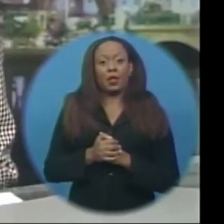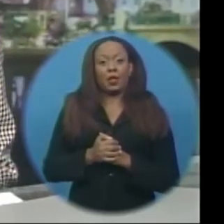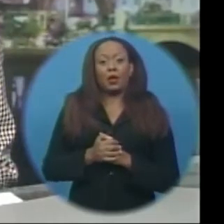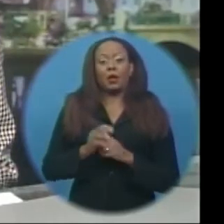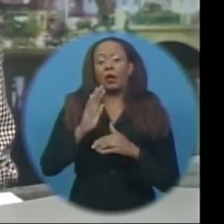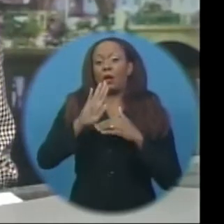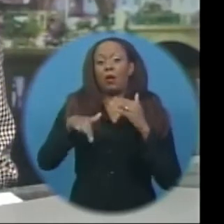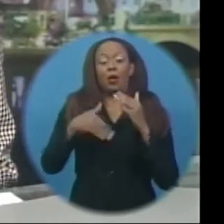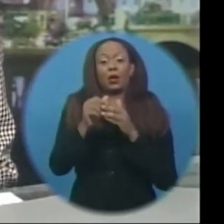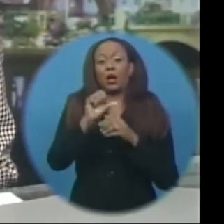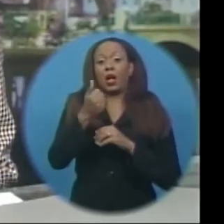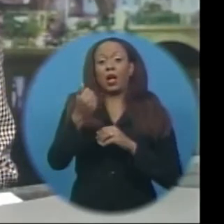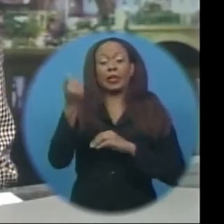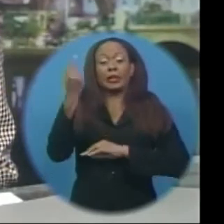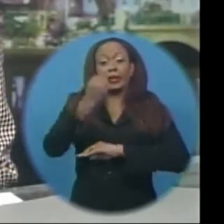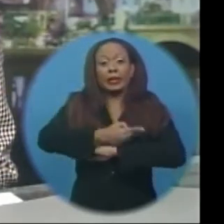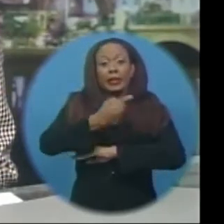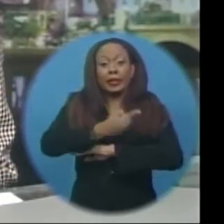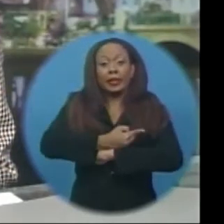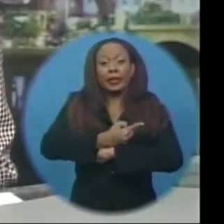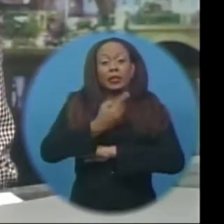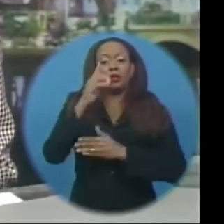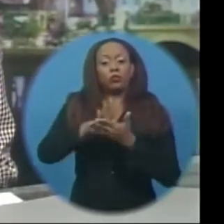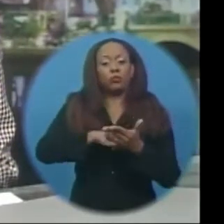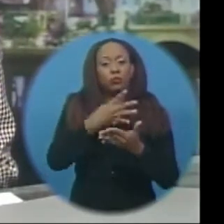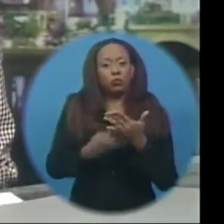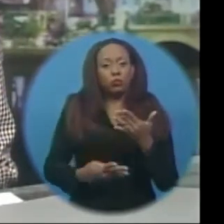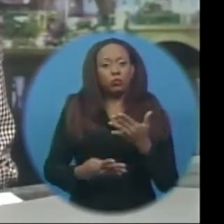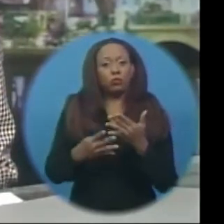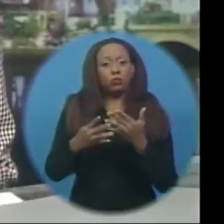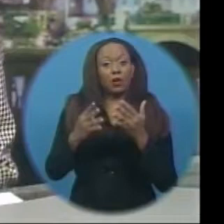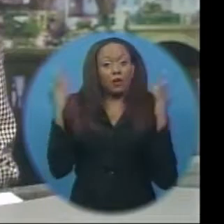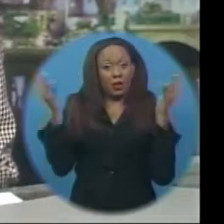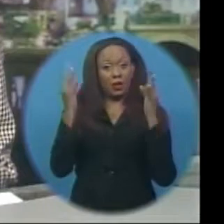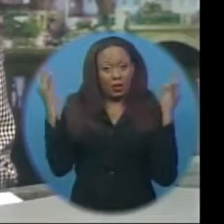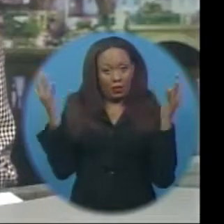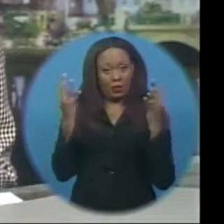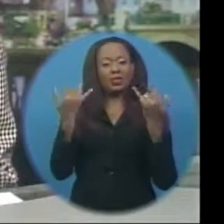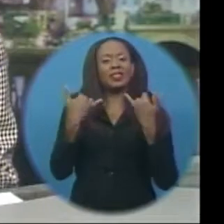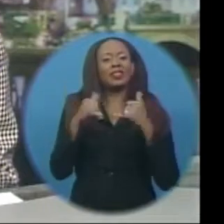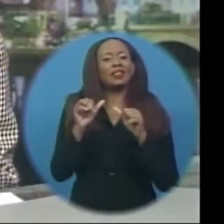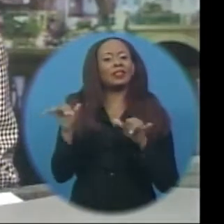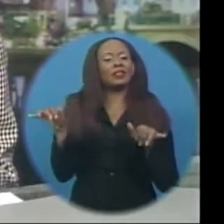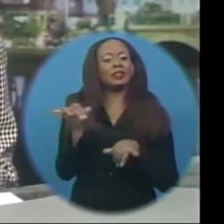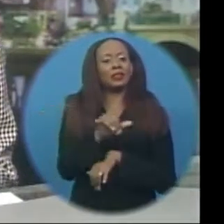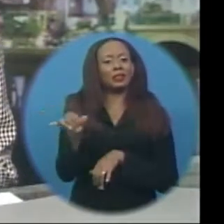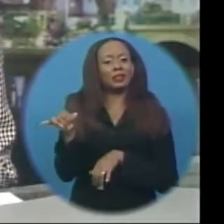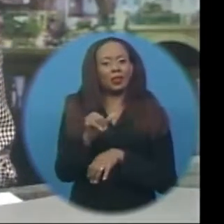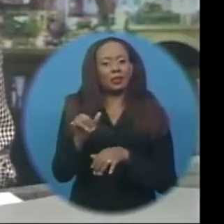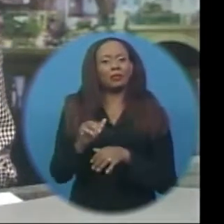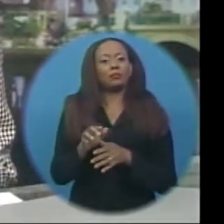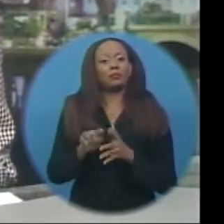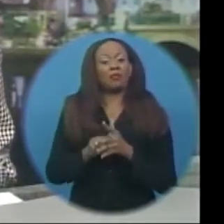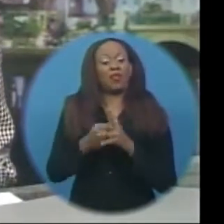CARIFESTA 13 calendar so far remains unchanged, including the Grand Market starting this